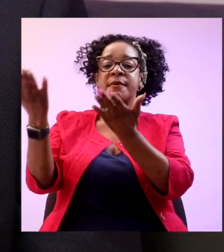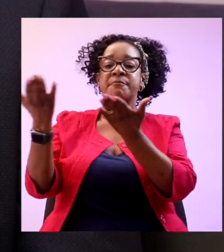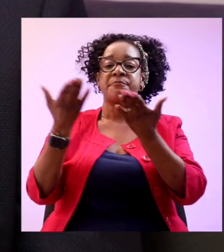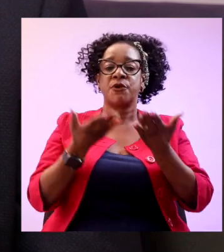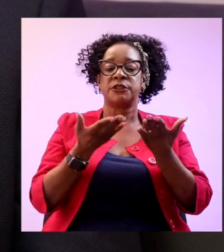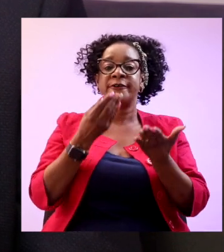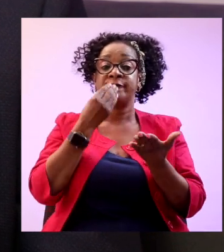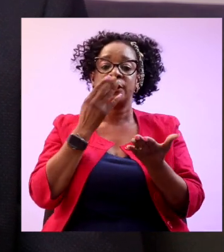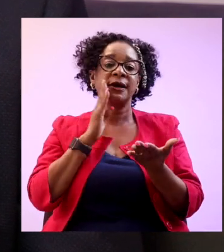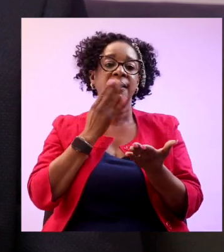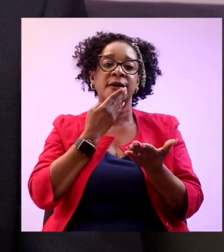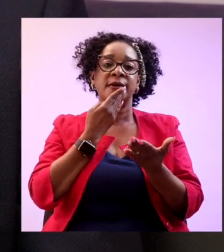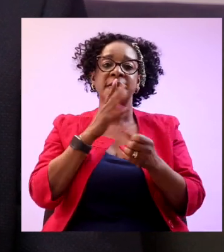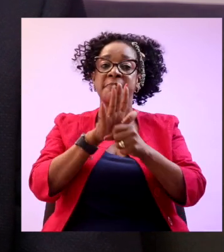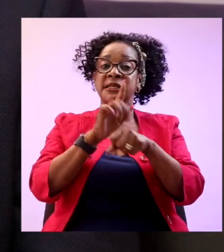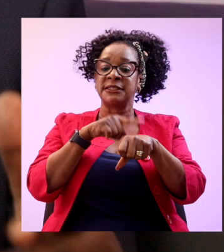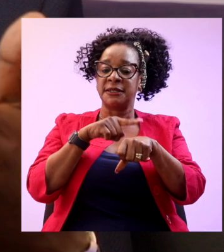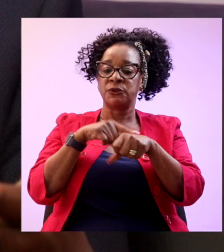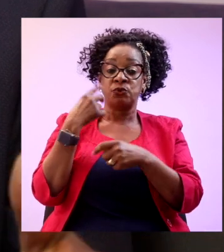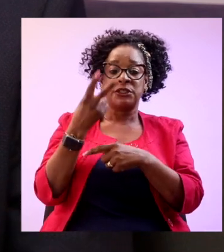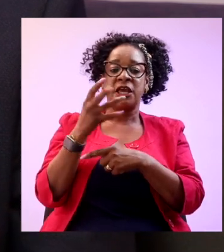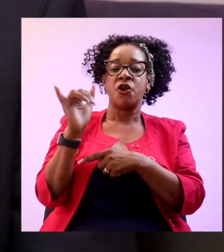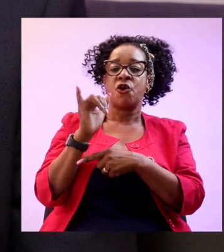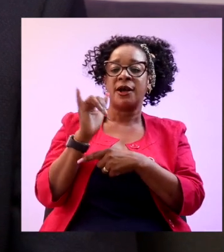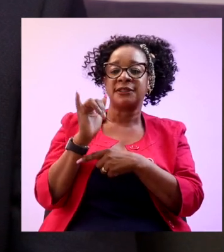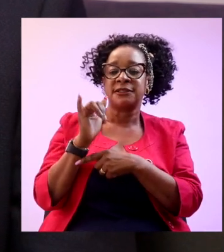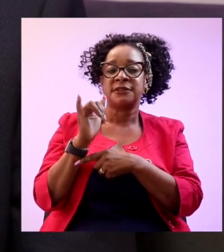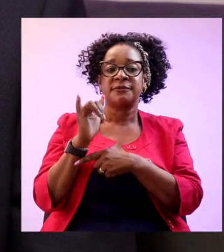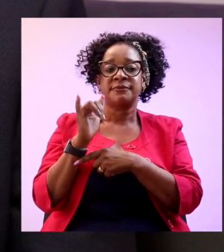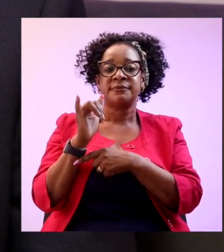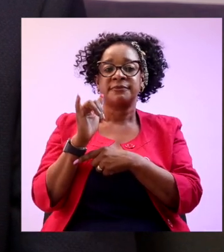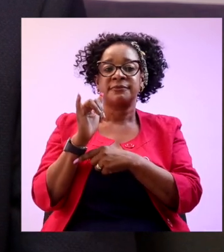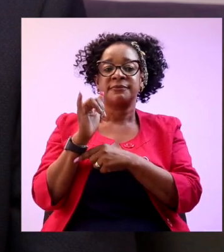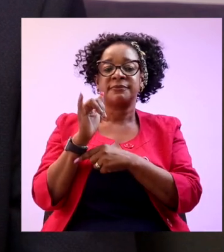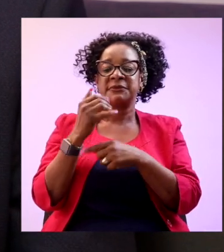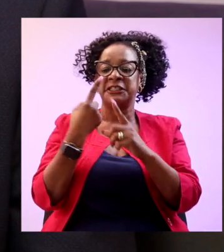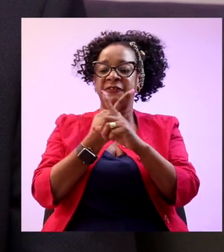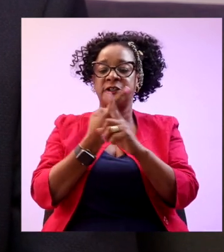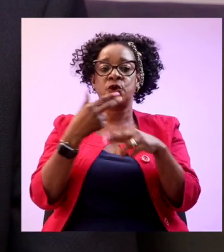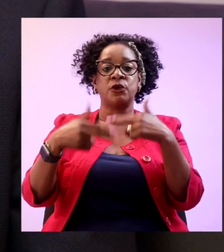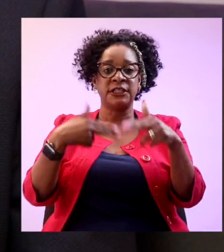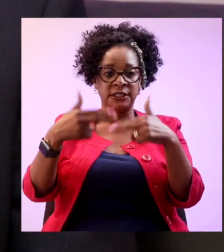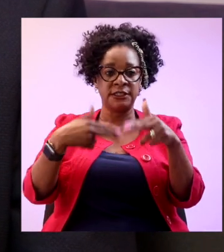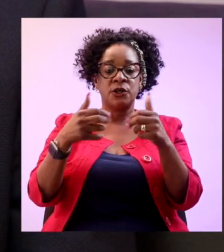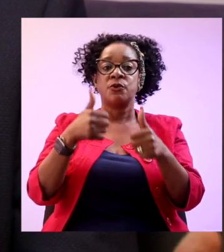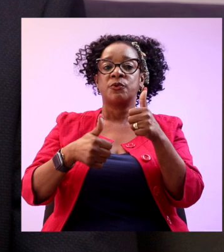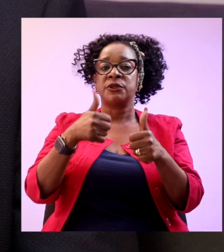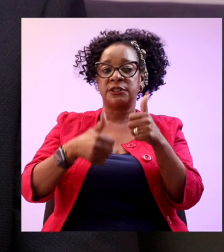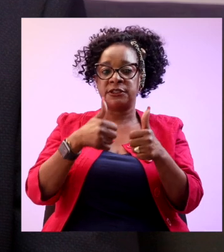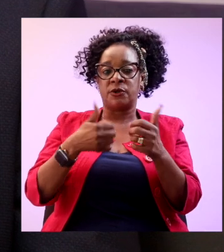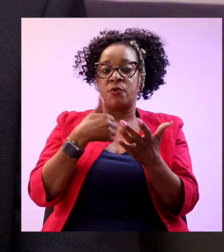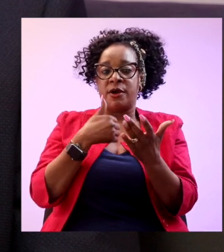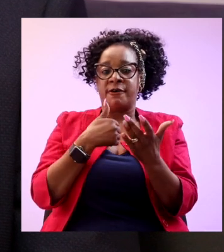synthetic color, which is in most cases we see in yogurt. We see quite a number in all the hotels and the food that